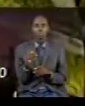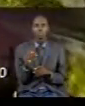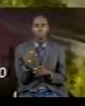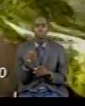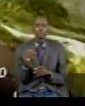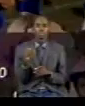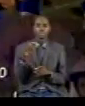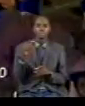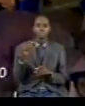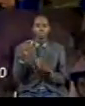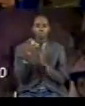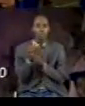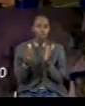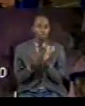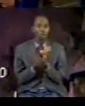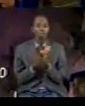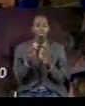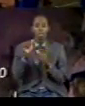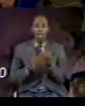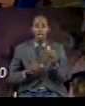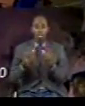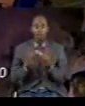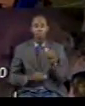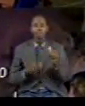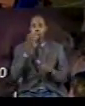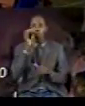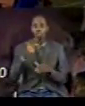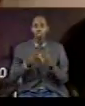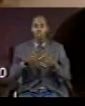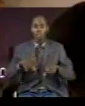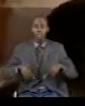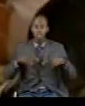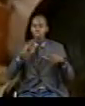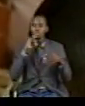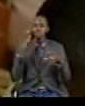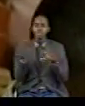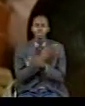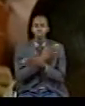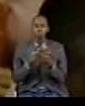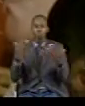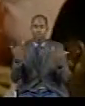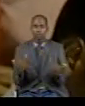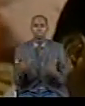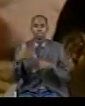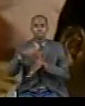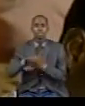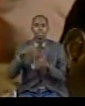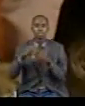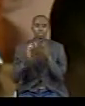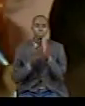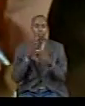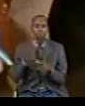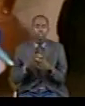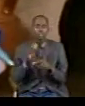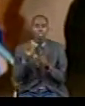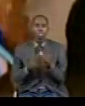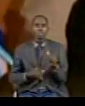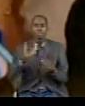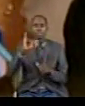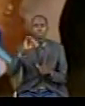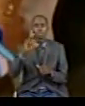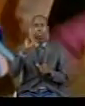broken, taken away tonight, in Jesus' name. Every yoke, totally